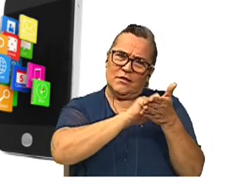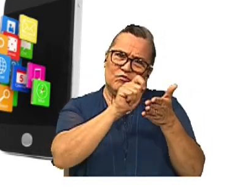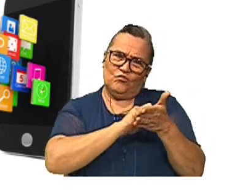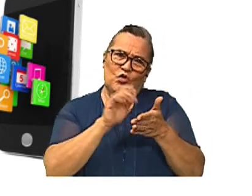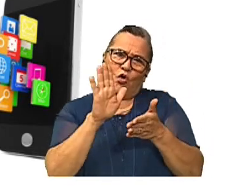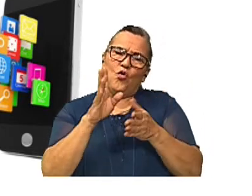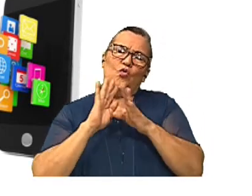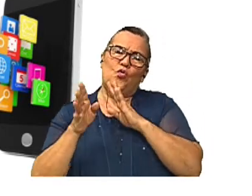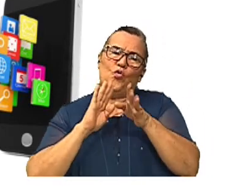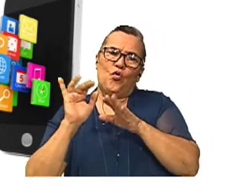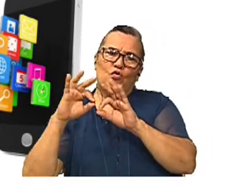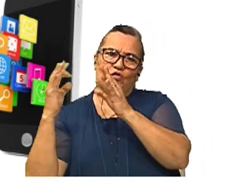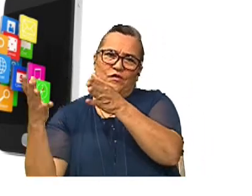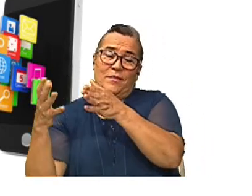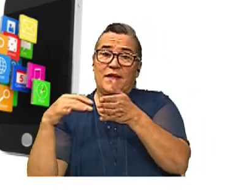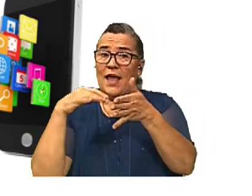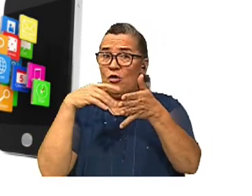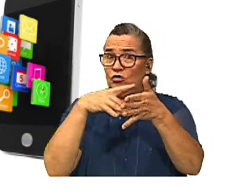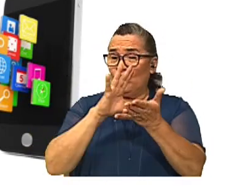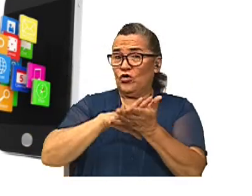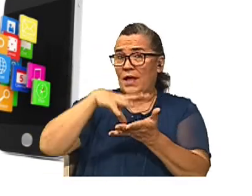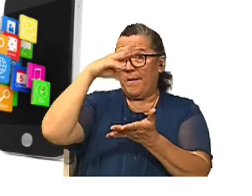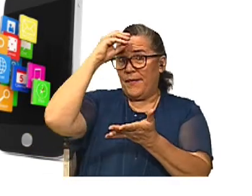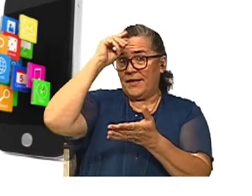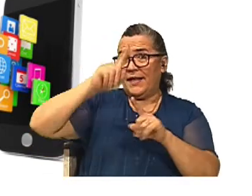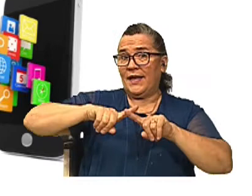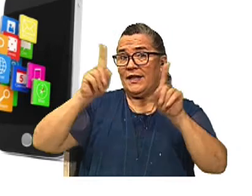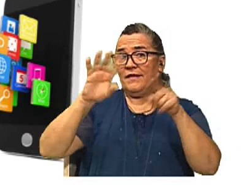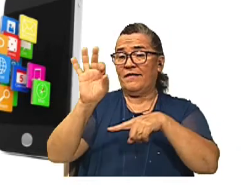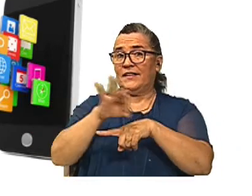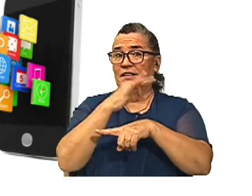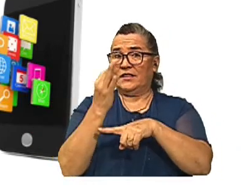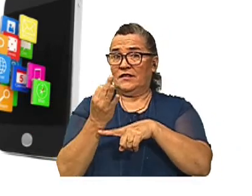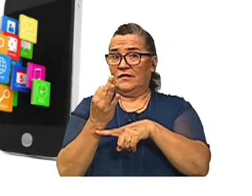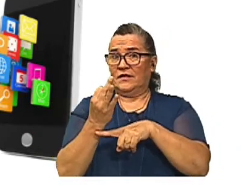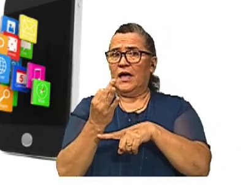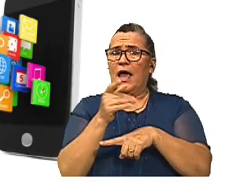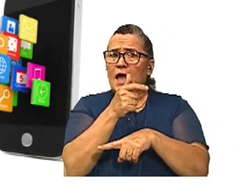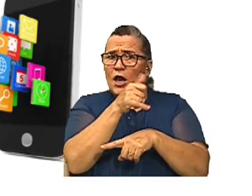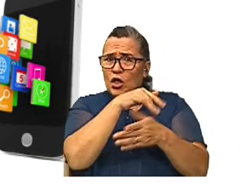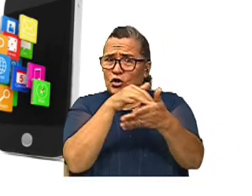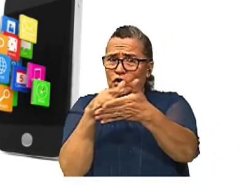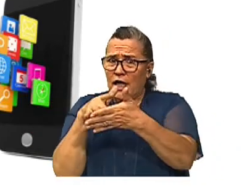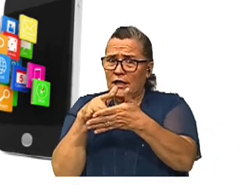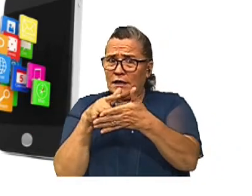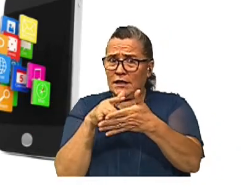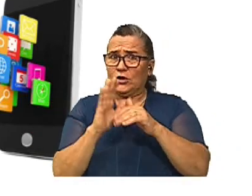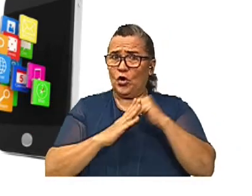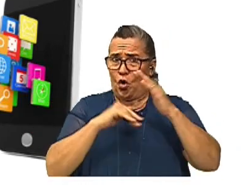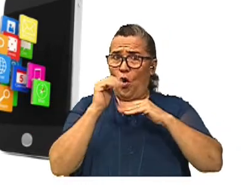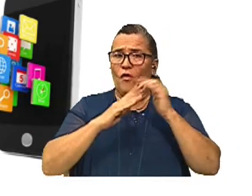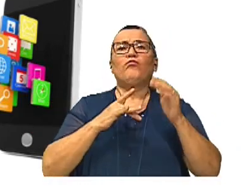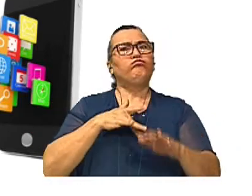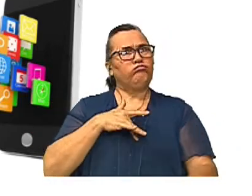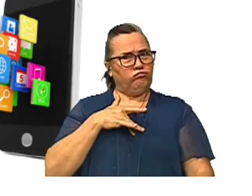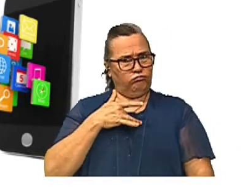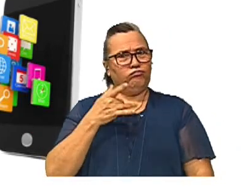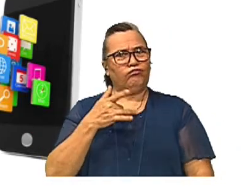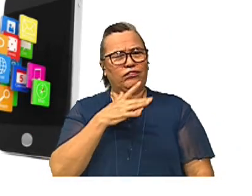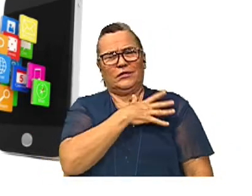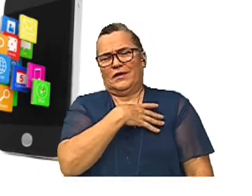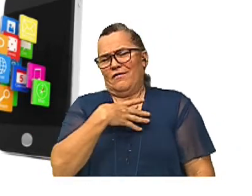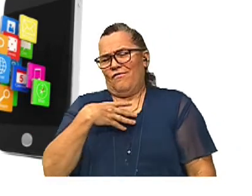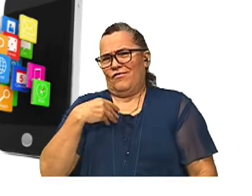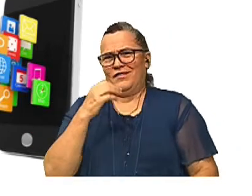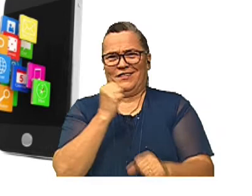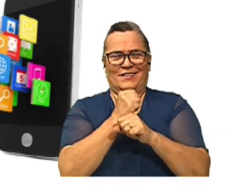family. Students learn in a different way and they feel comfortable. You like having technology and working with